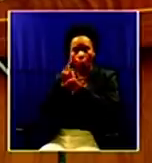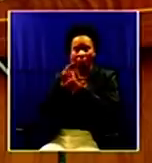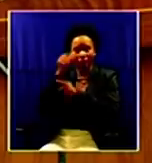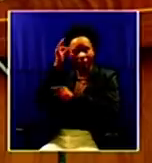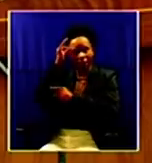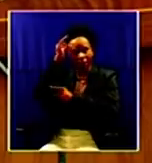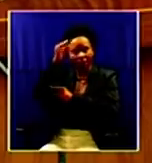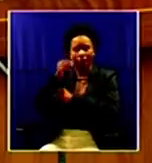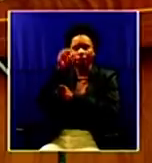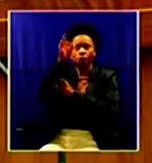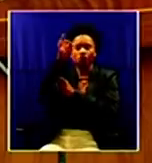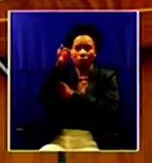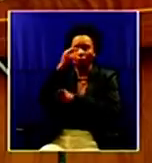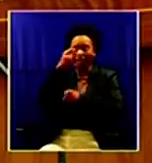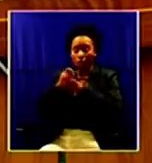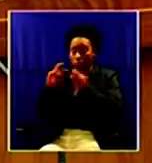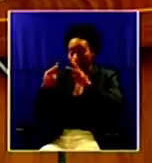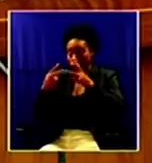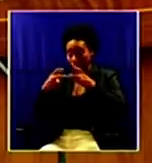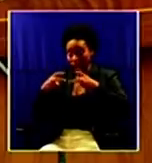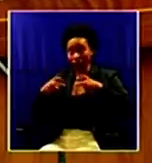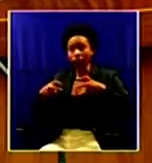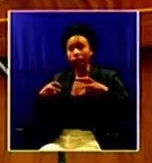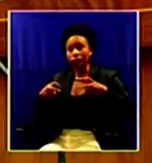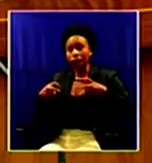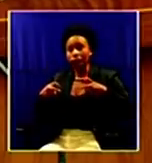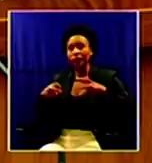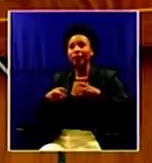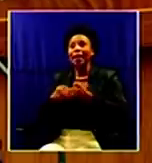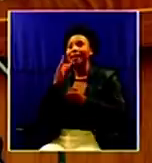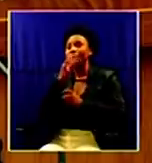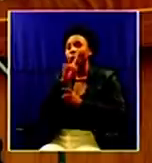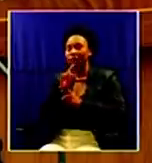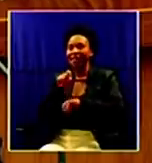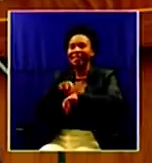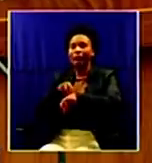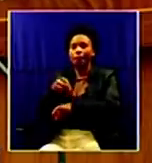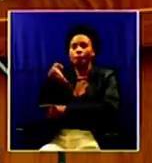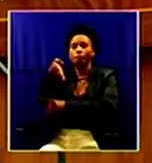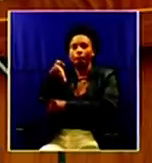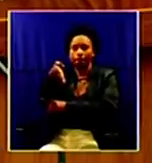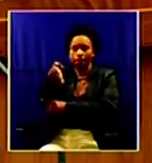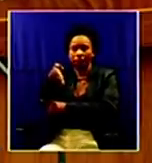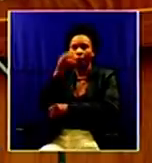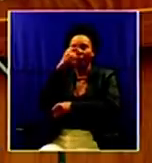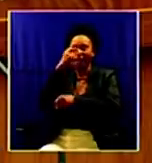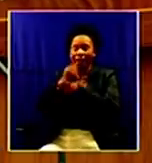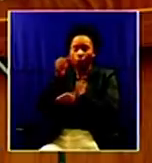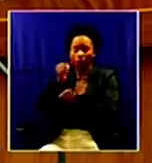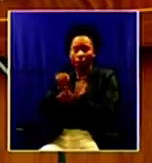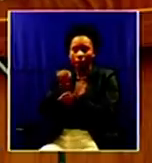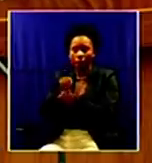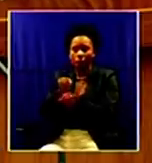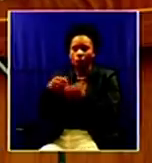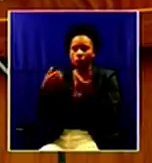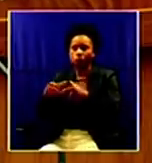we looked at ourselves and said the time had come that we make a superhuman effort to be